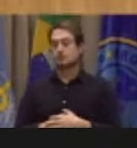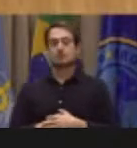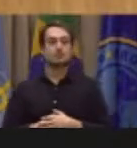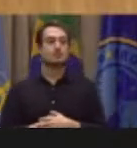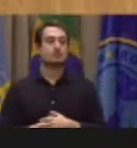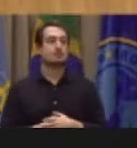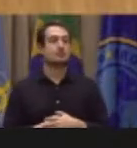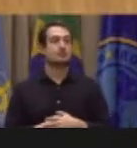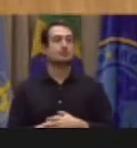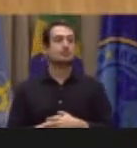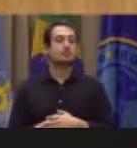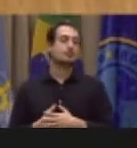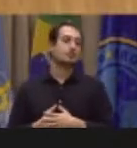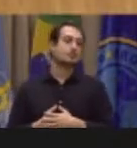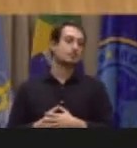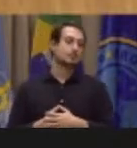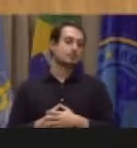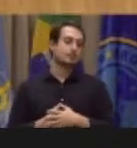please.